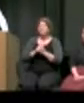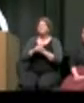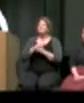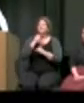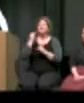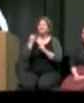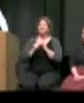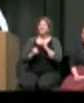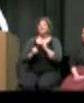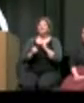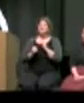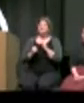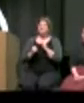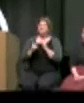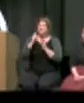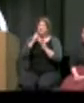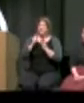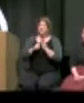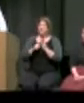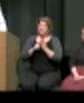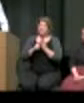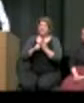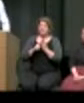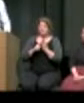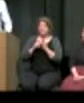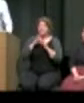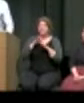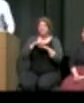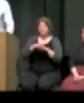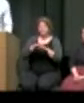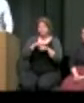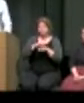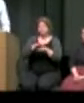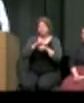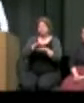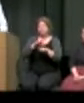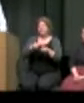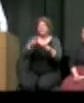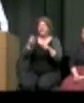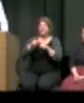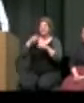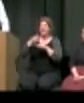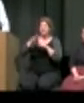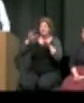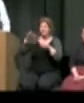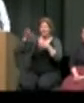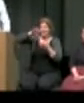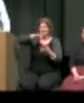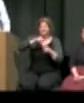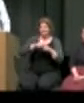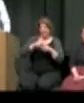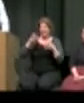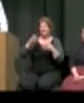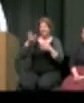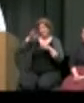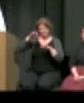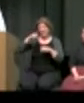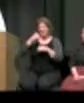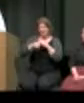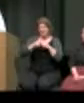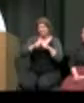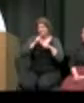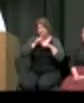just something we noticed was just how fast the river can move when there's a lot of rain, and we've got a lot of rain this year.